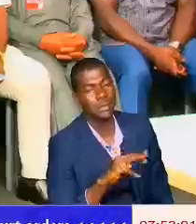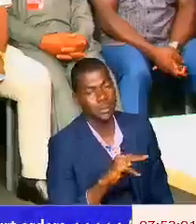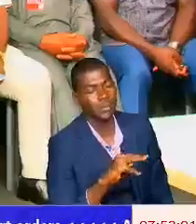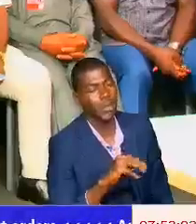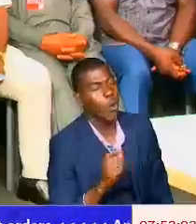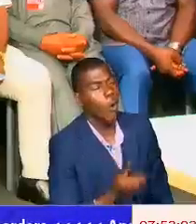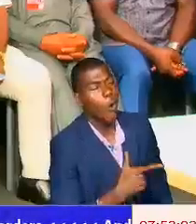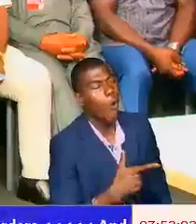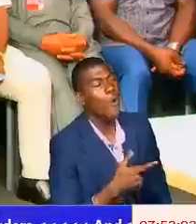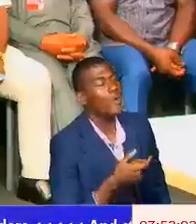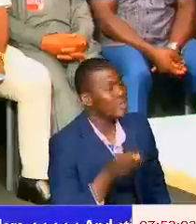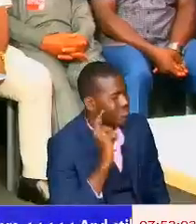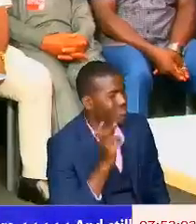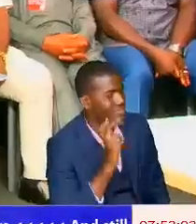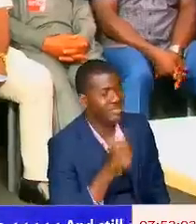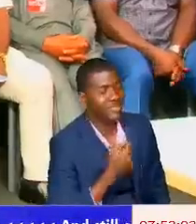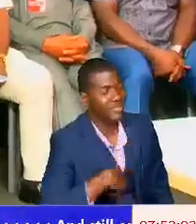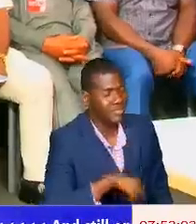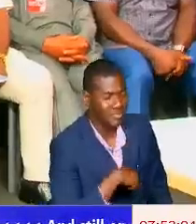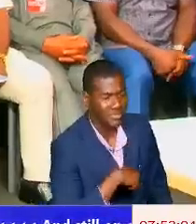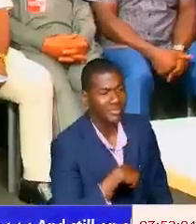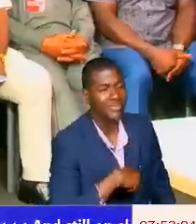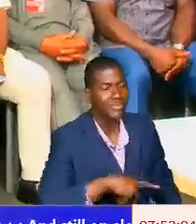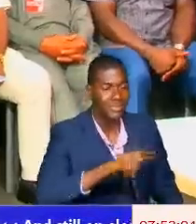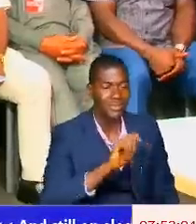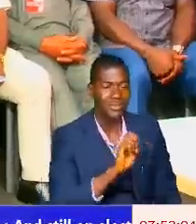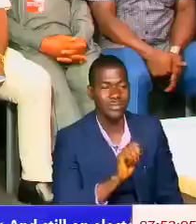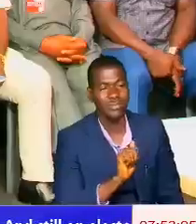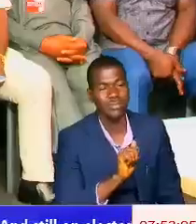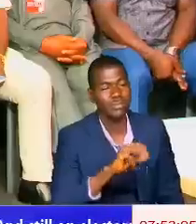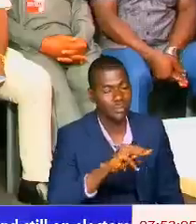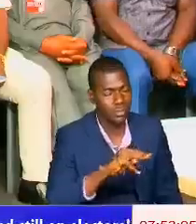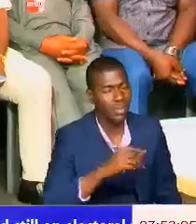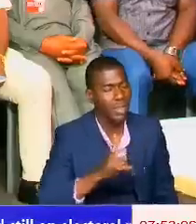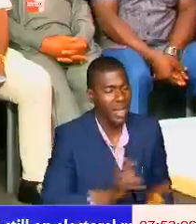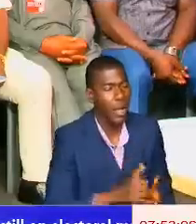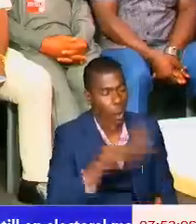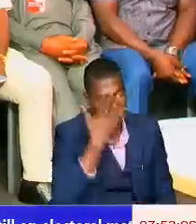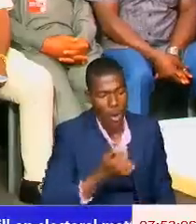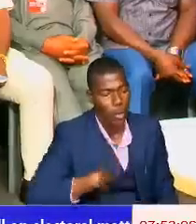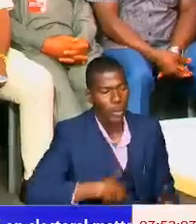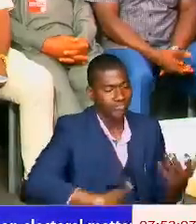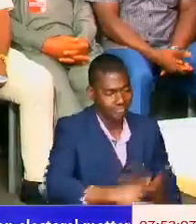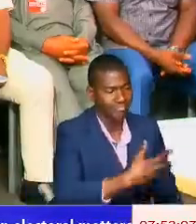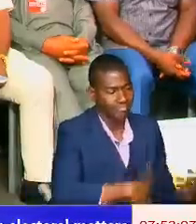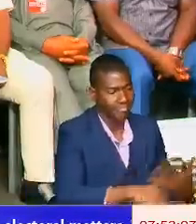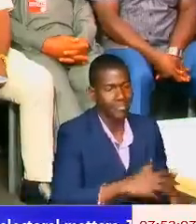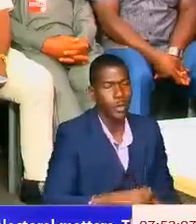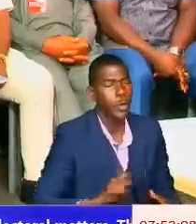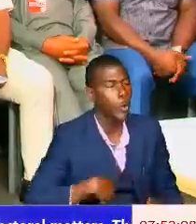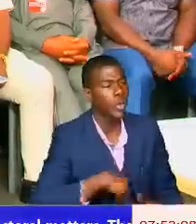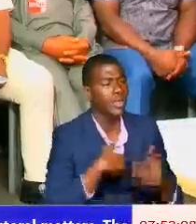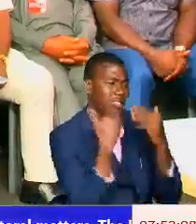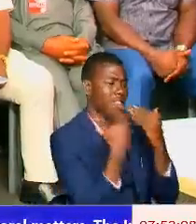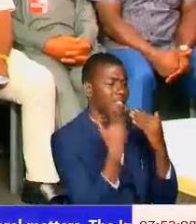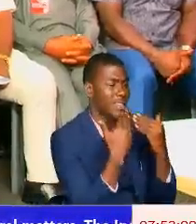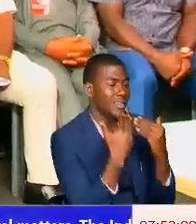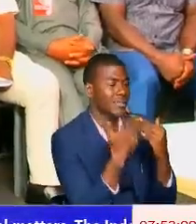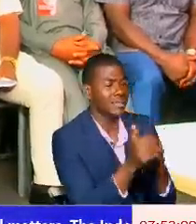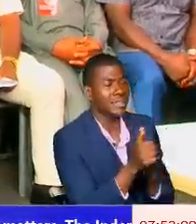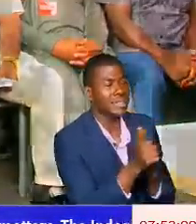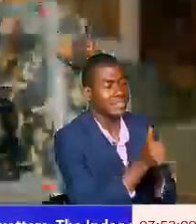us, all of us, we want achieve more. Now, we they work, they join body, they join ideas together. Okay. So we want appreciate our team